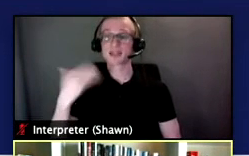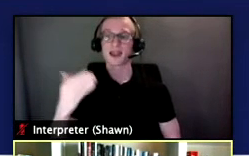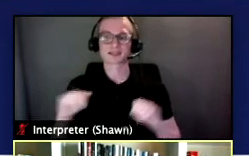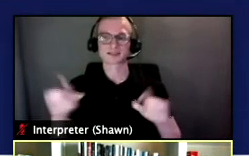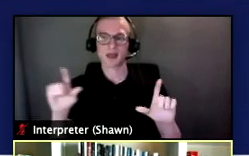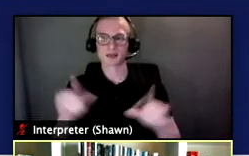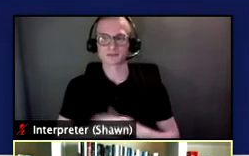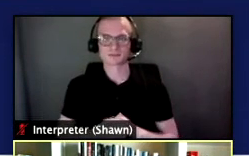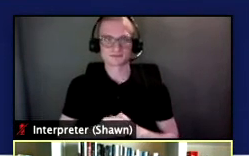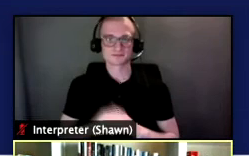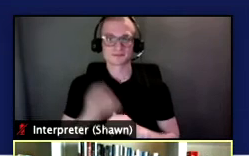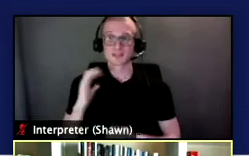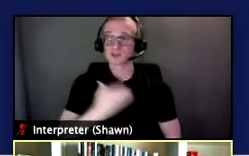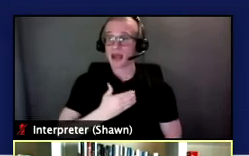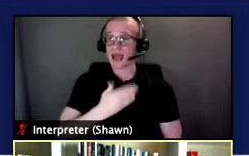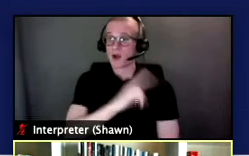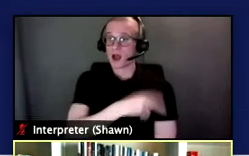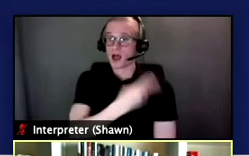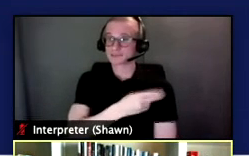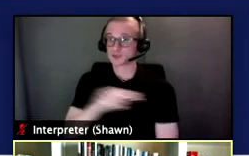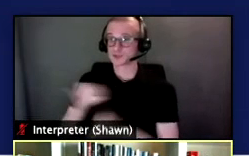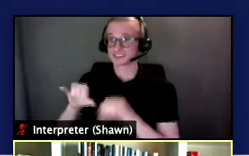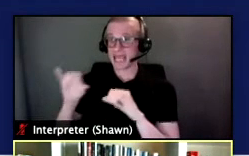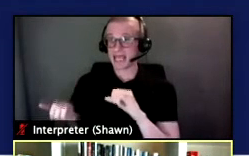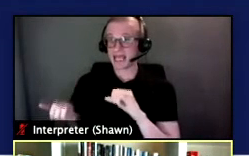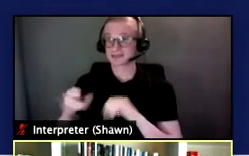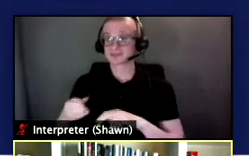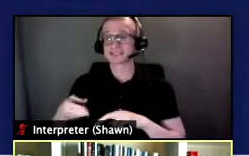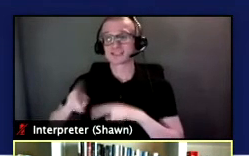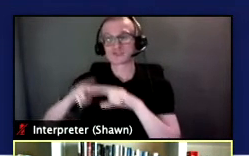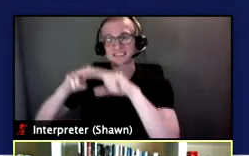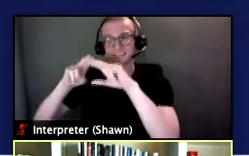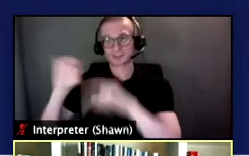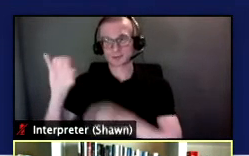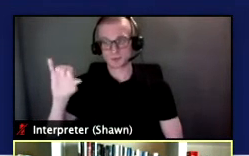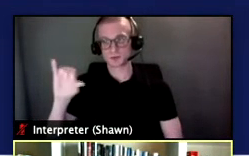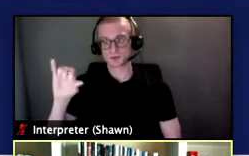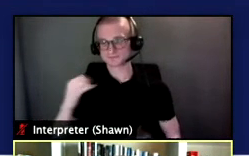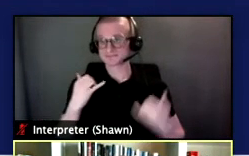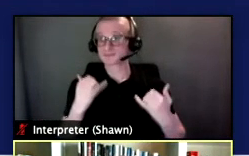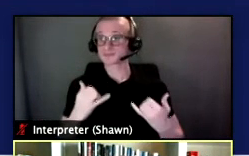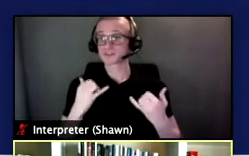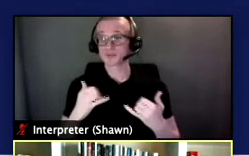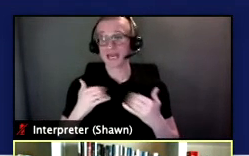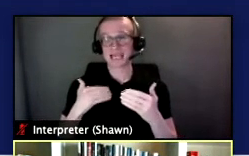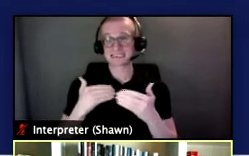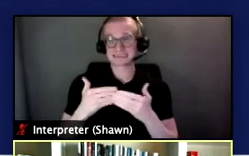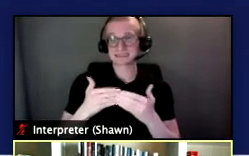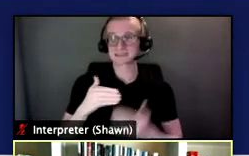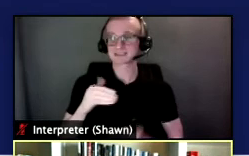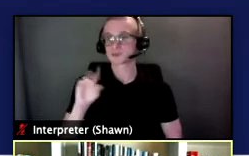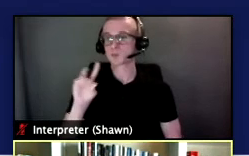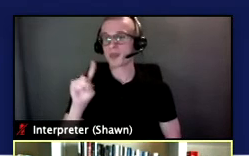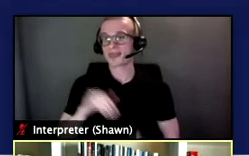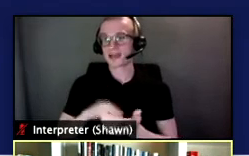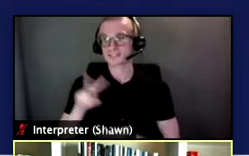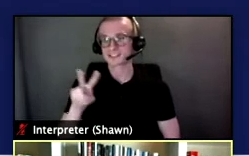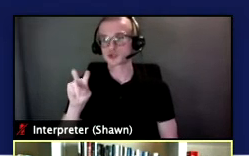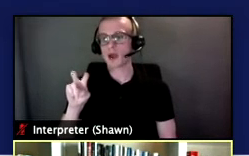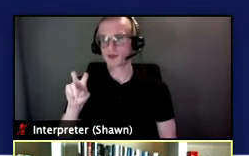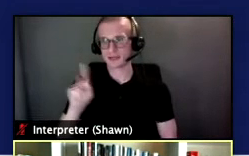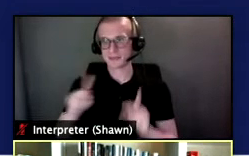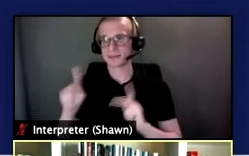Our hospitalizations too have been going up. Today we have almost 1,200 hospitalized in the state